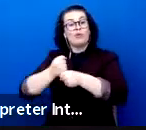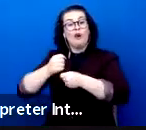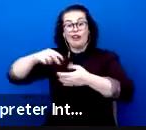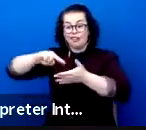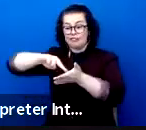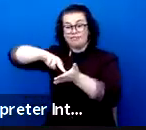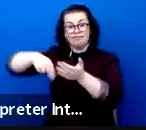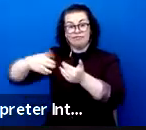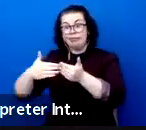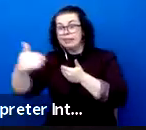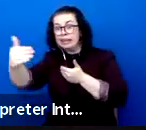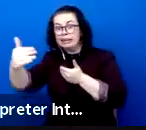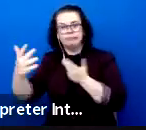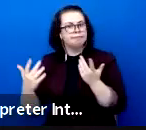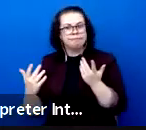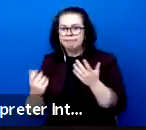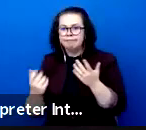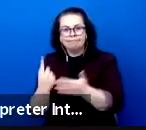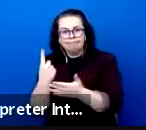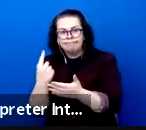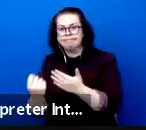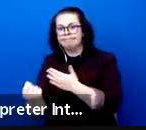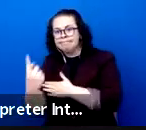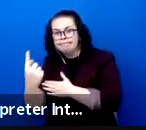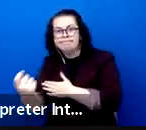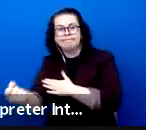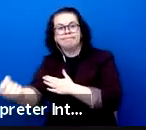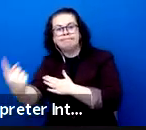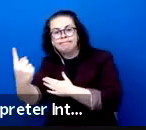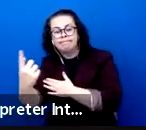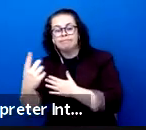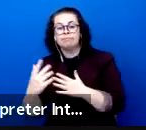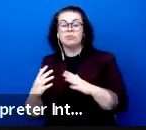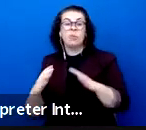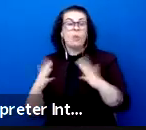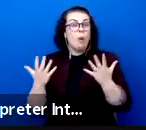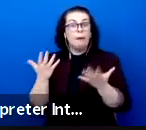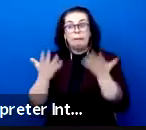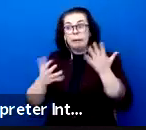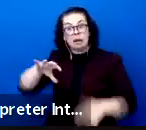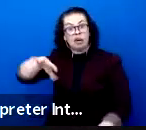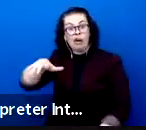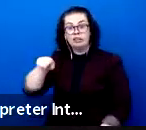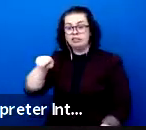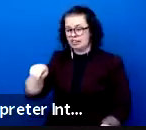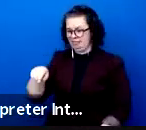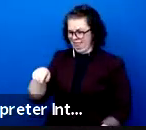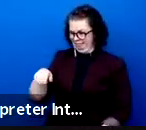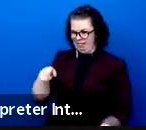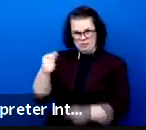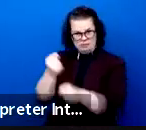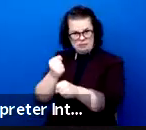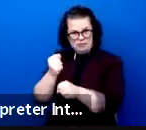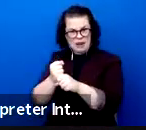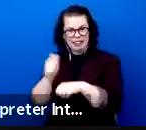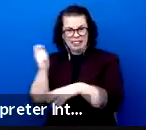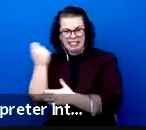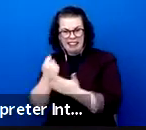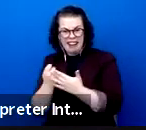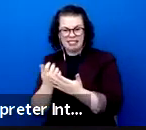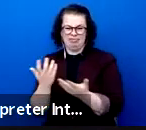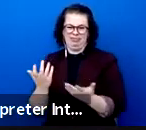productive, or even non-existent, in some countries. Since March, it's